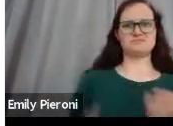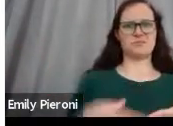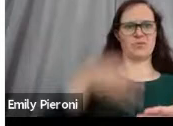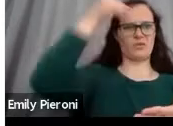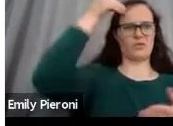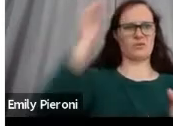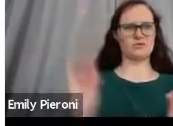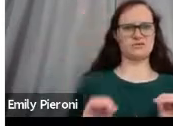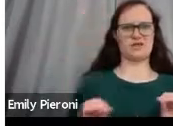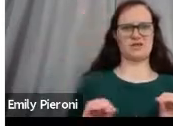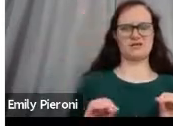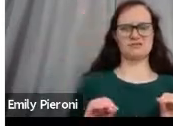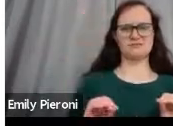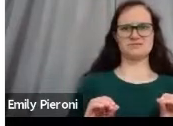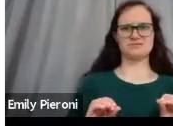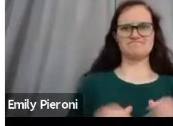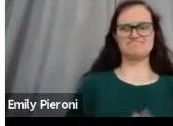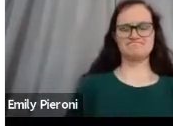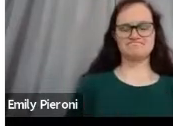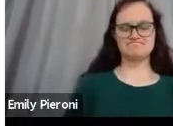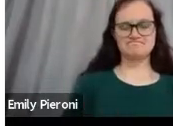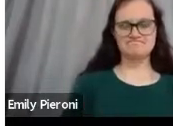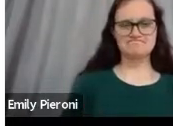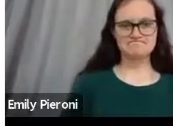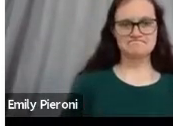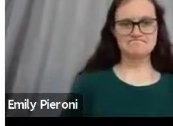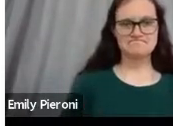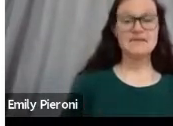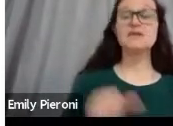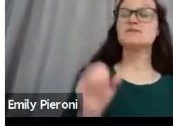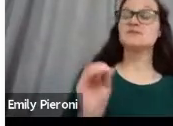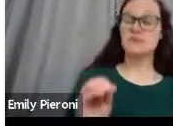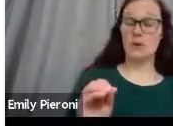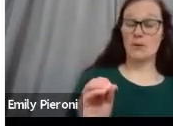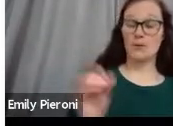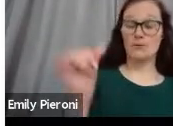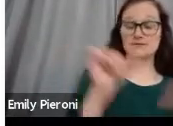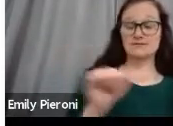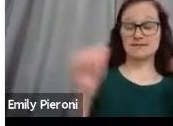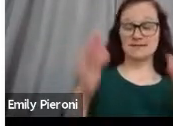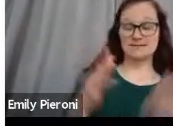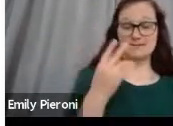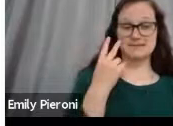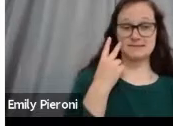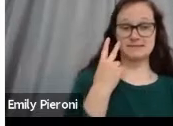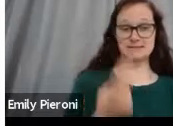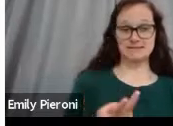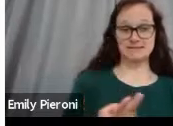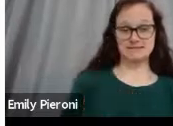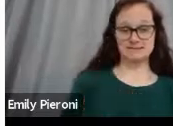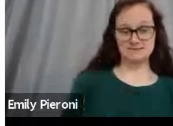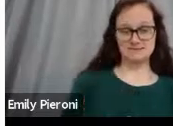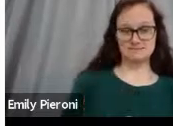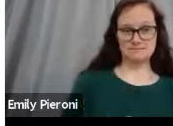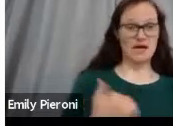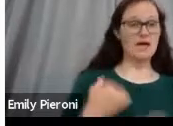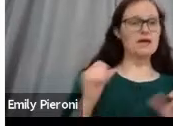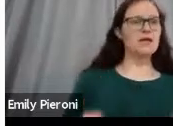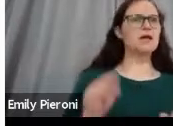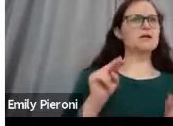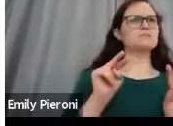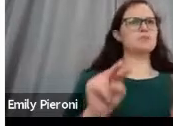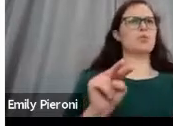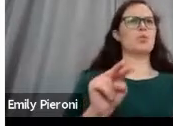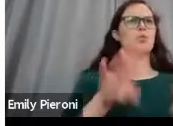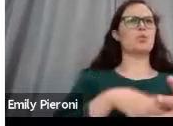of our stories. So as scientists, I can look at this chart and go, wow, this is